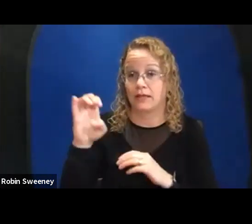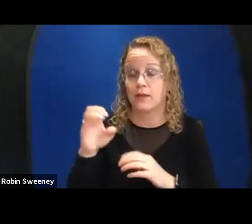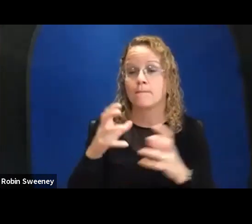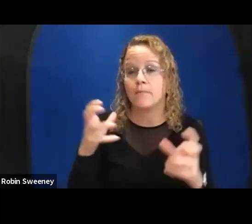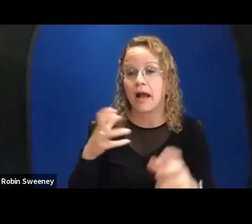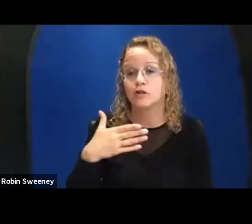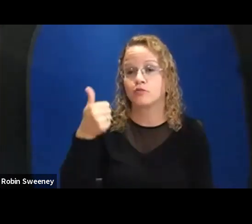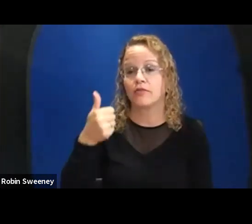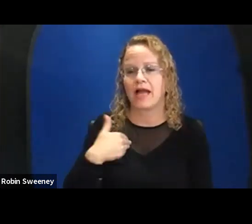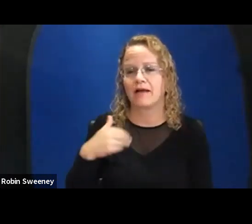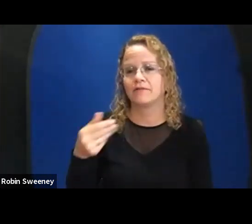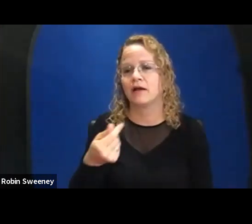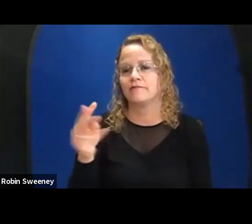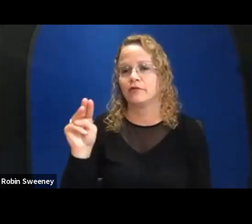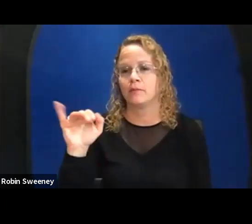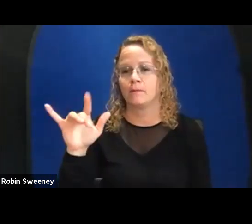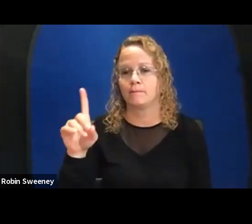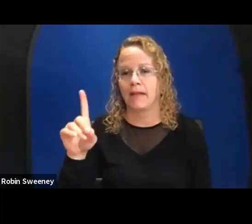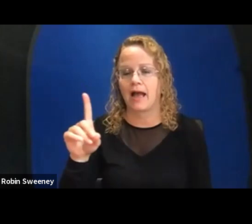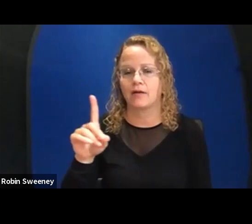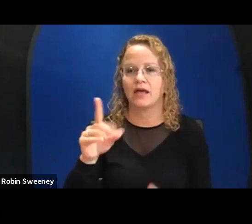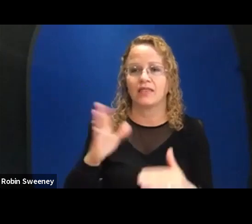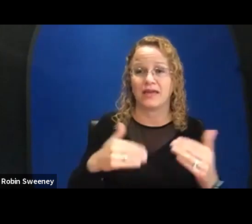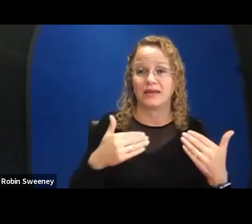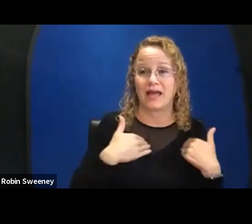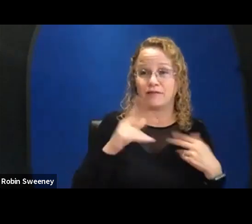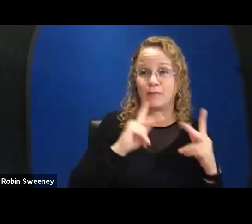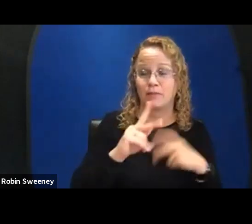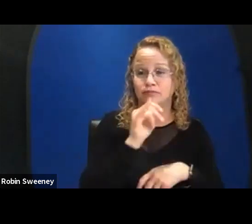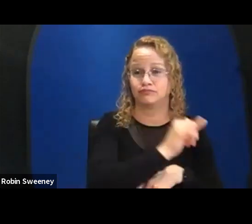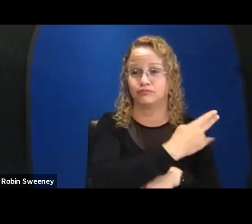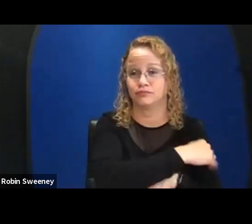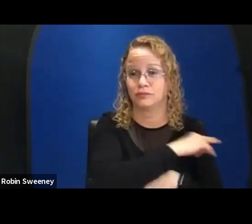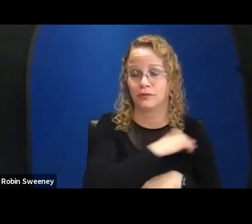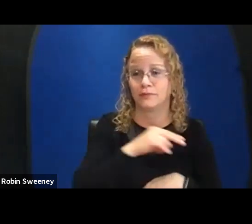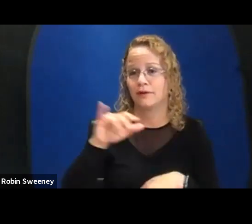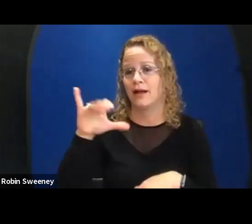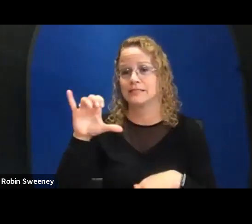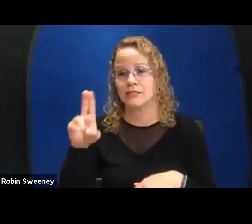have a few mild cases of COVID than to have hospitalizations,